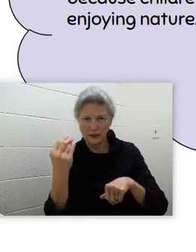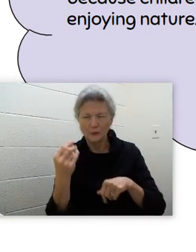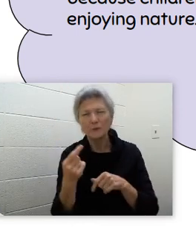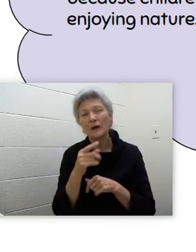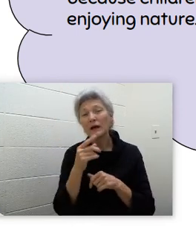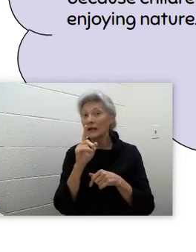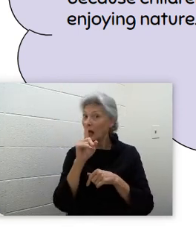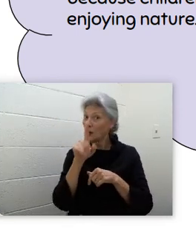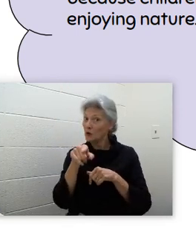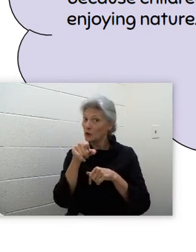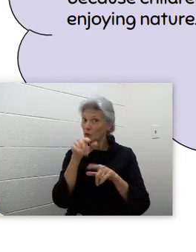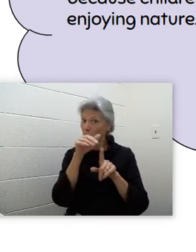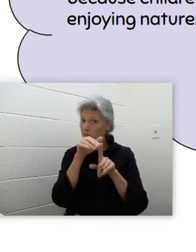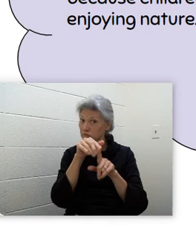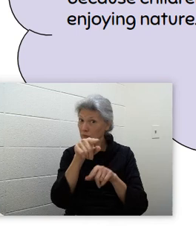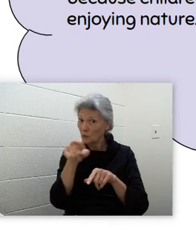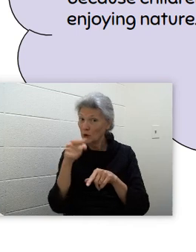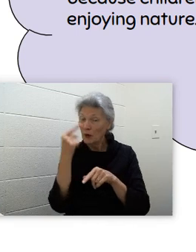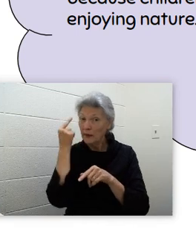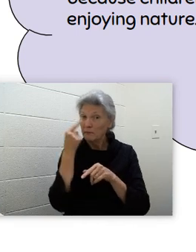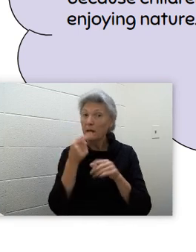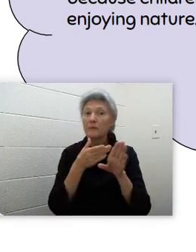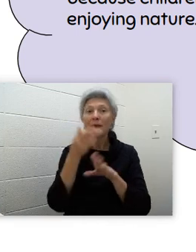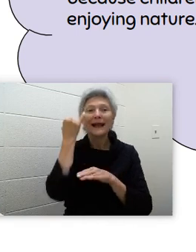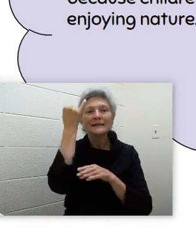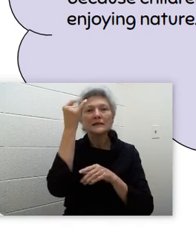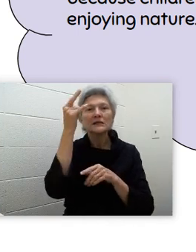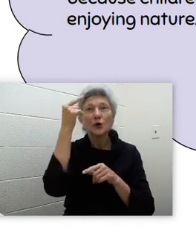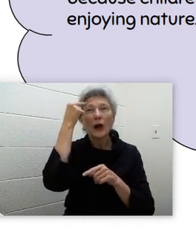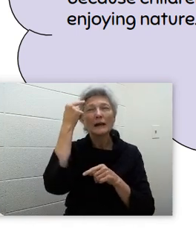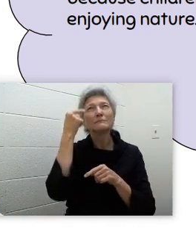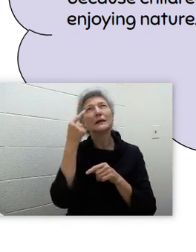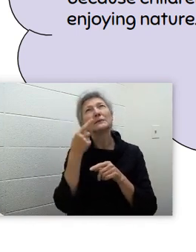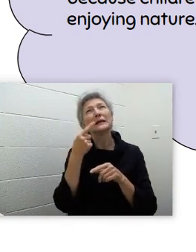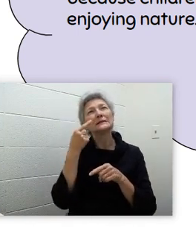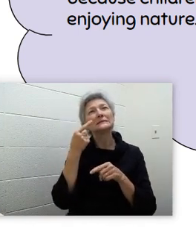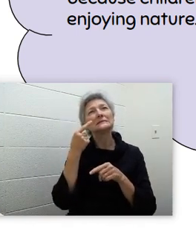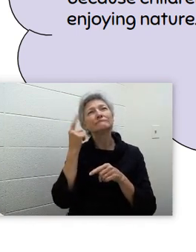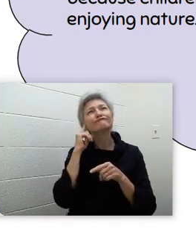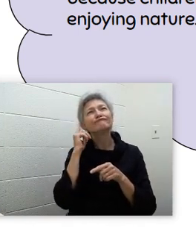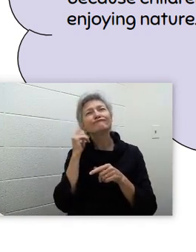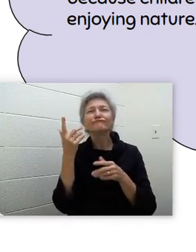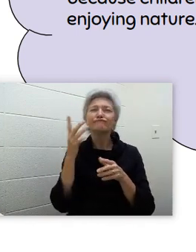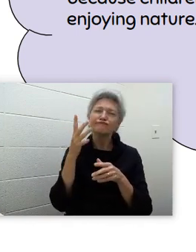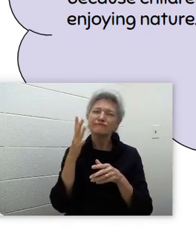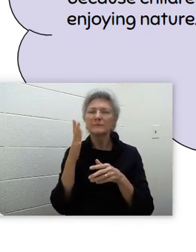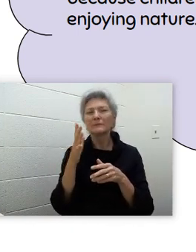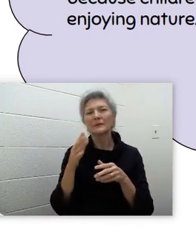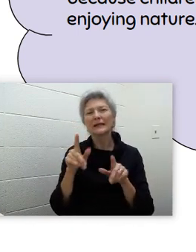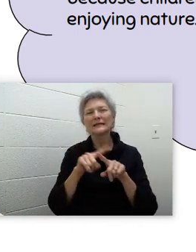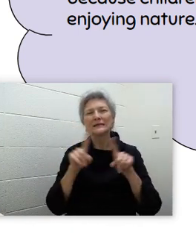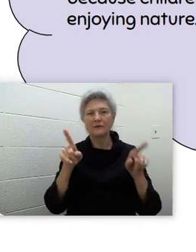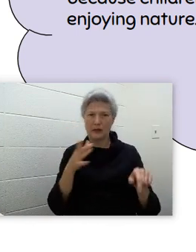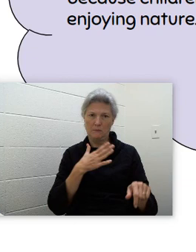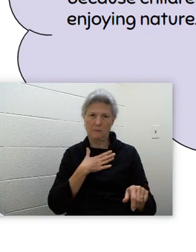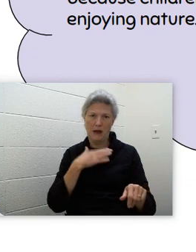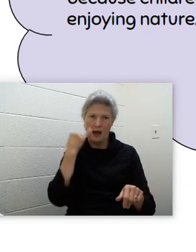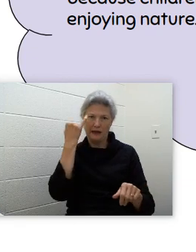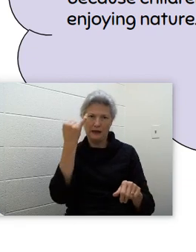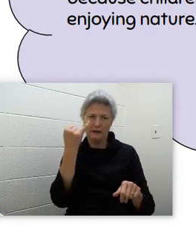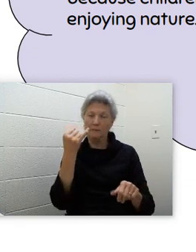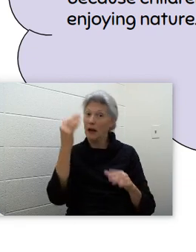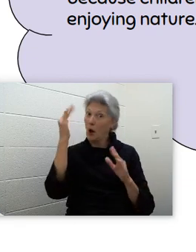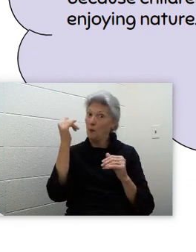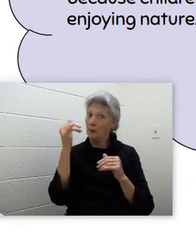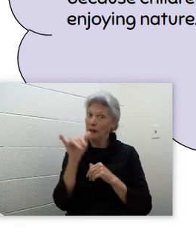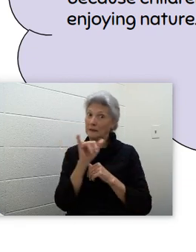your own head, it might have sounded pretty different than what I wrote, and that's okay. However, I hope that they were similar in